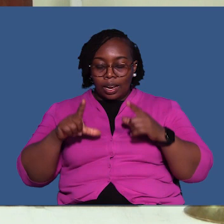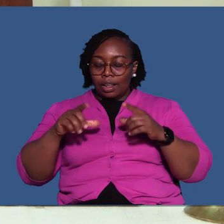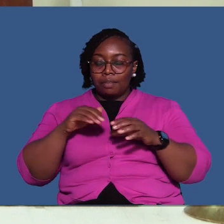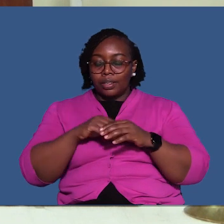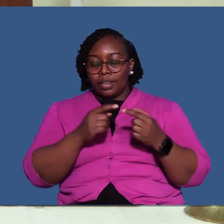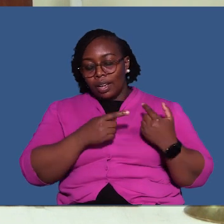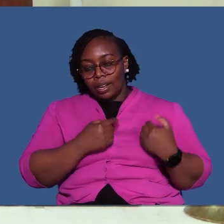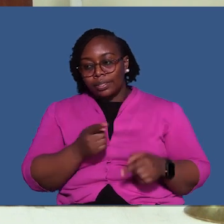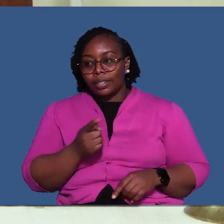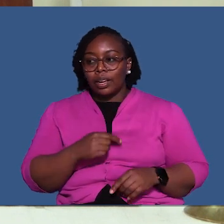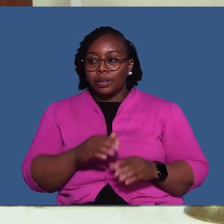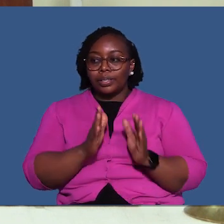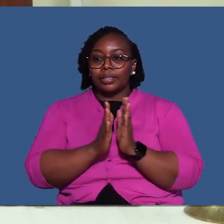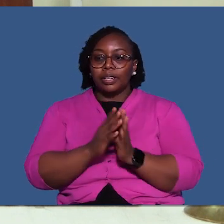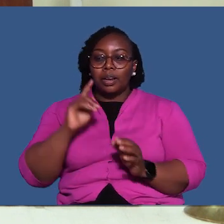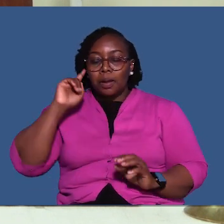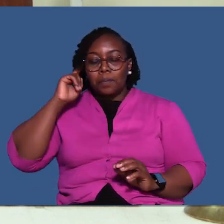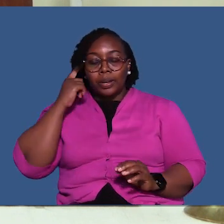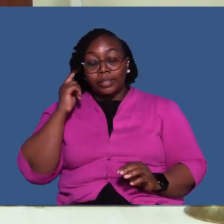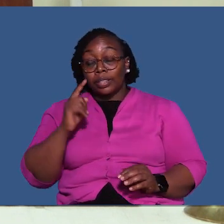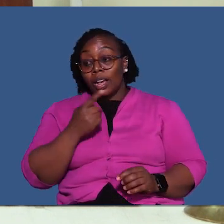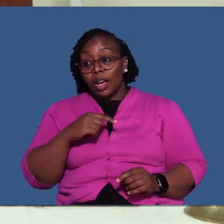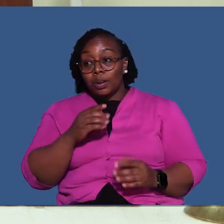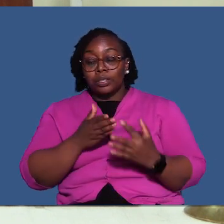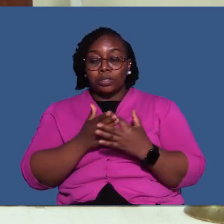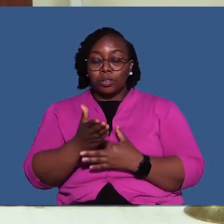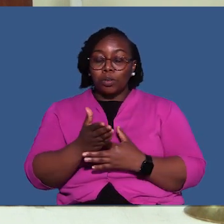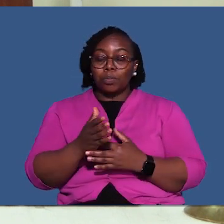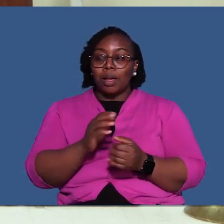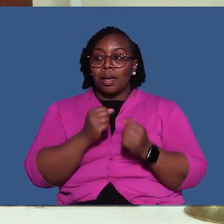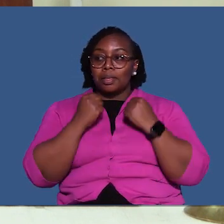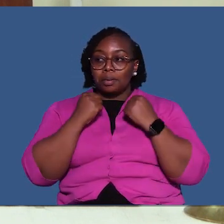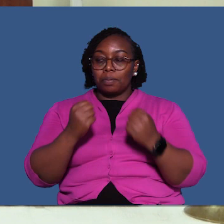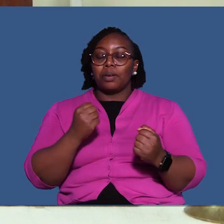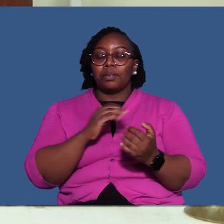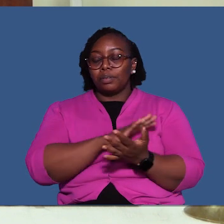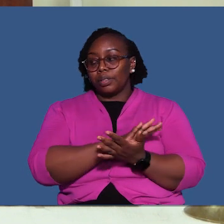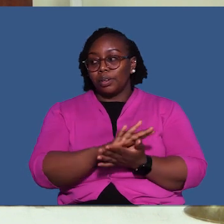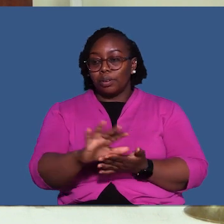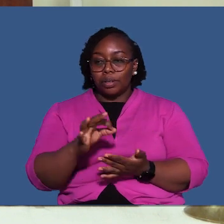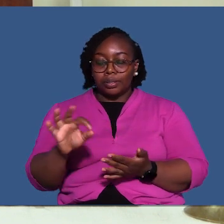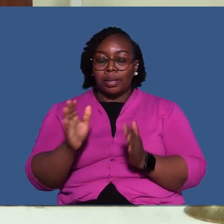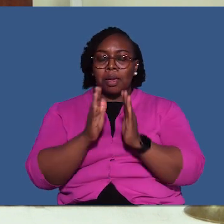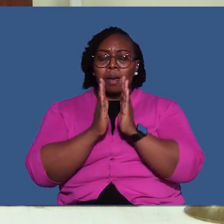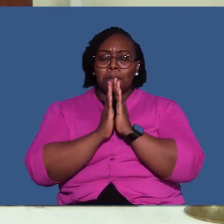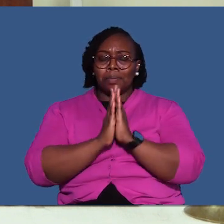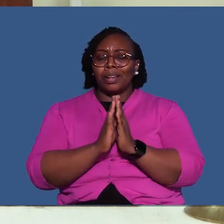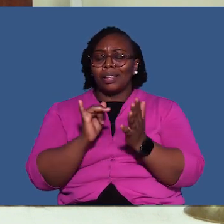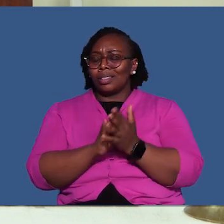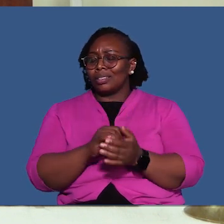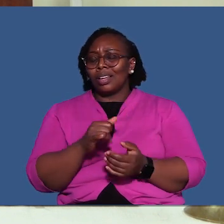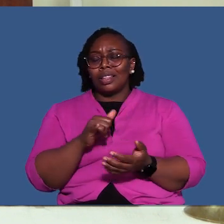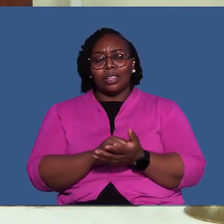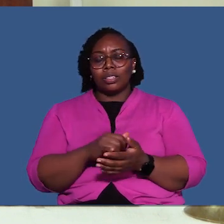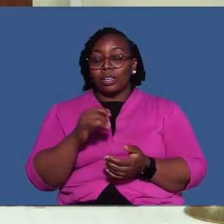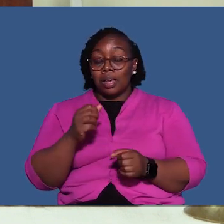minds by the power of the Holy Spirit. It is my prayer that that will be your portion,